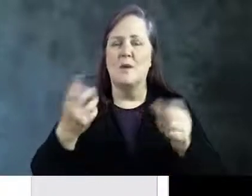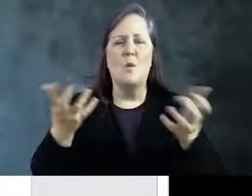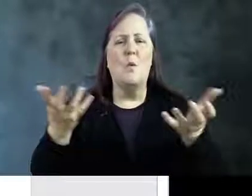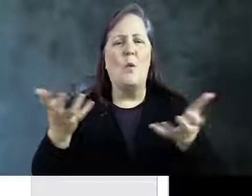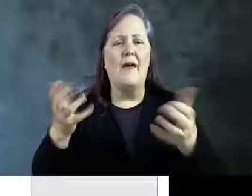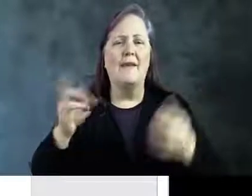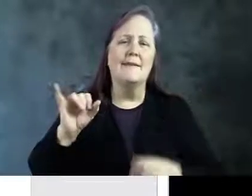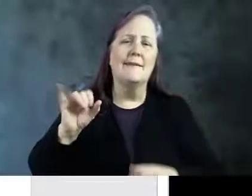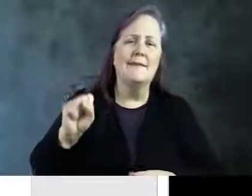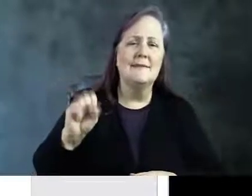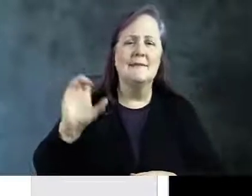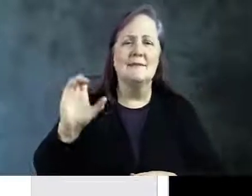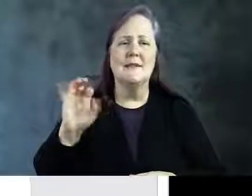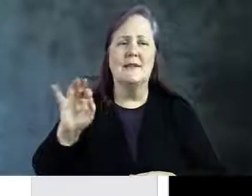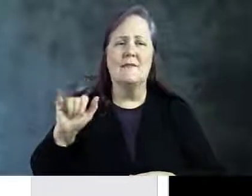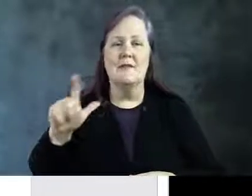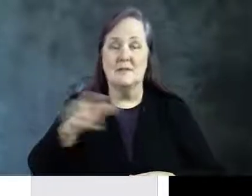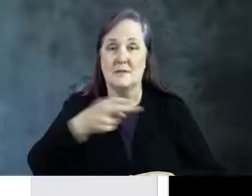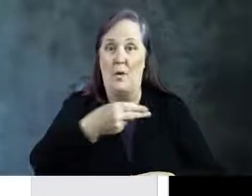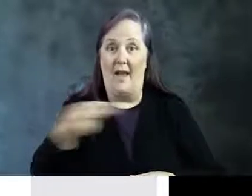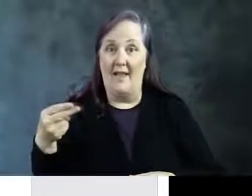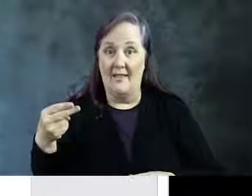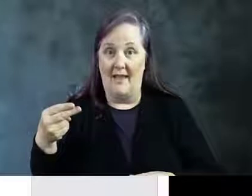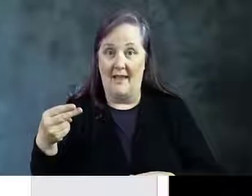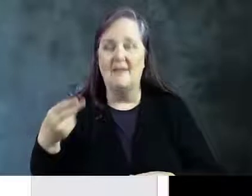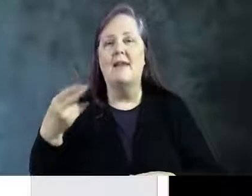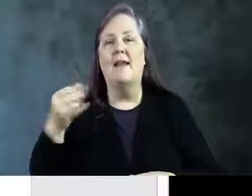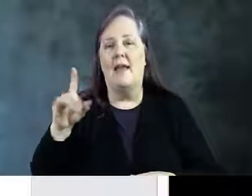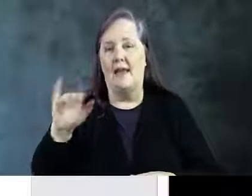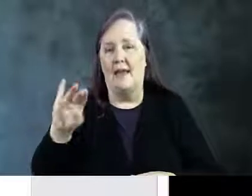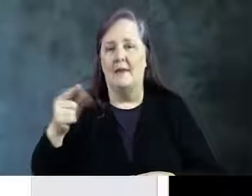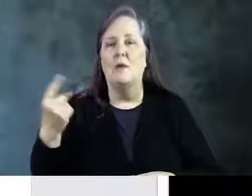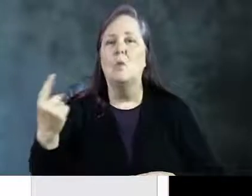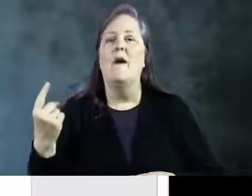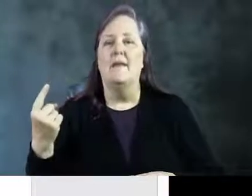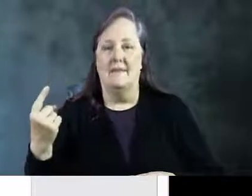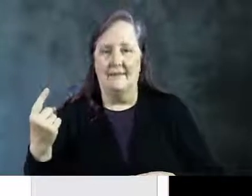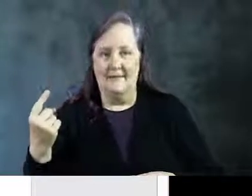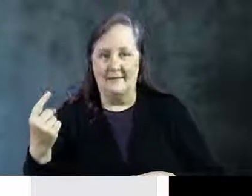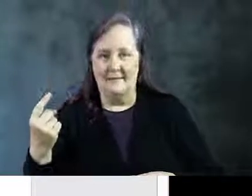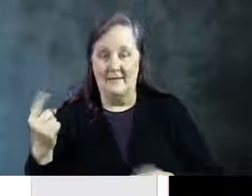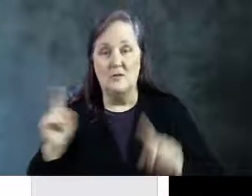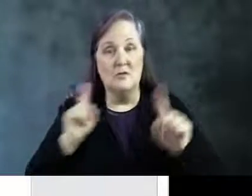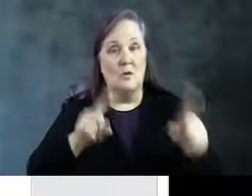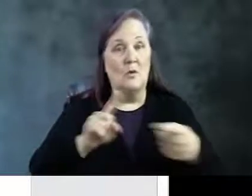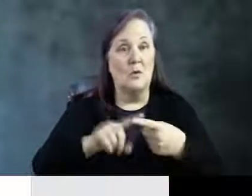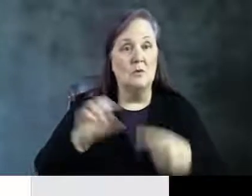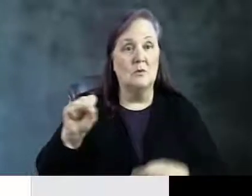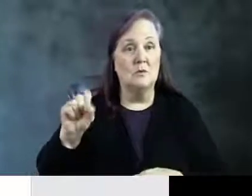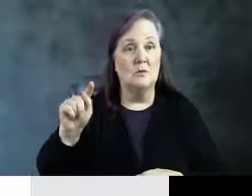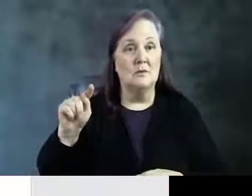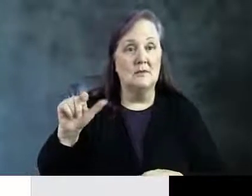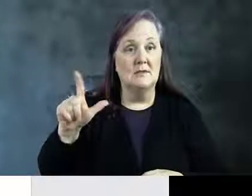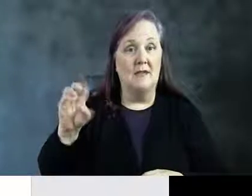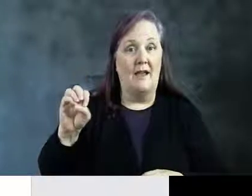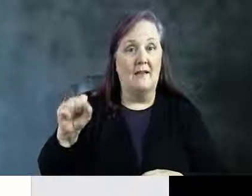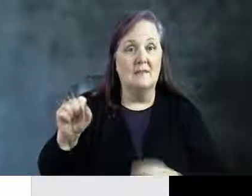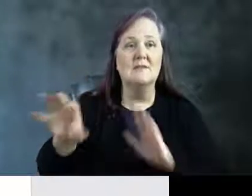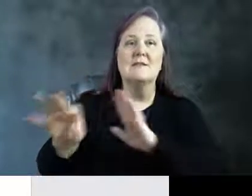highlight that. I would like that to be a heading 1. So I'm going to go to my Styles menu and select heading